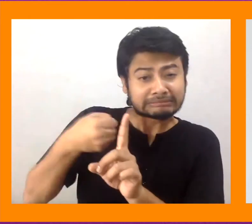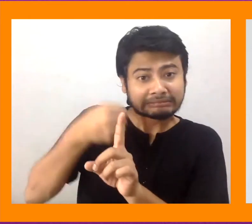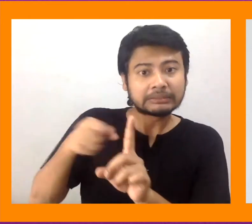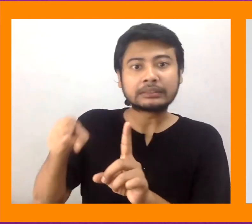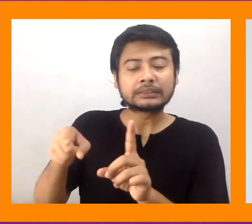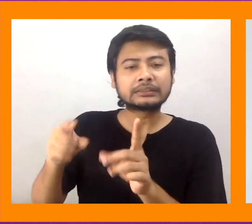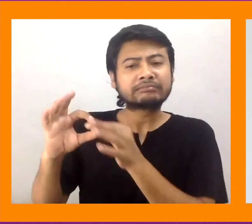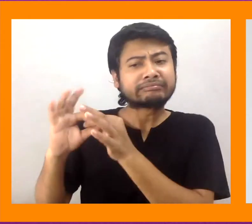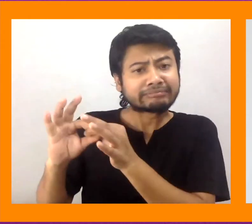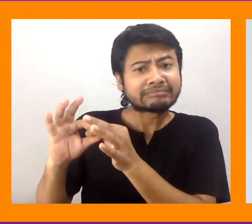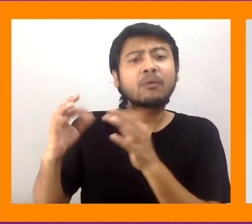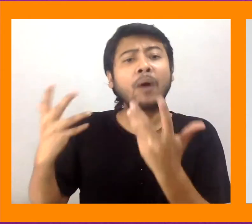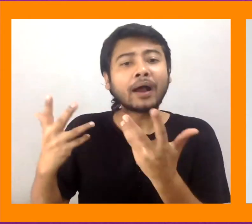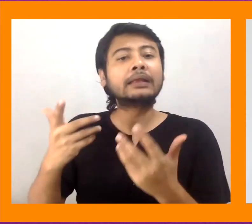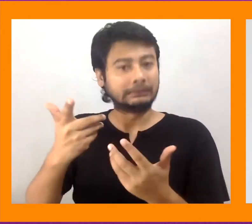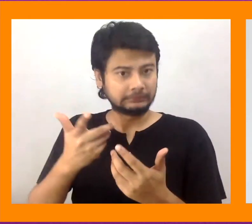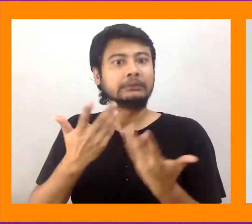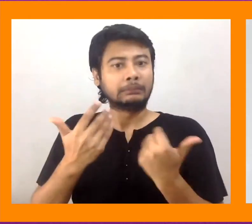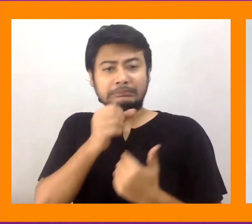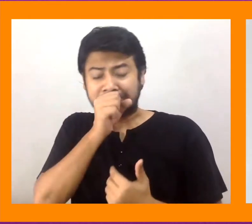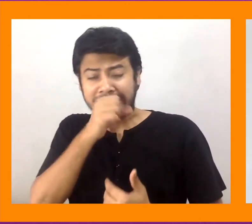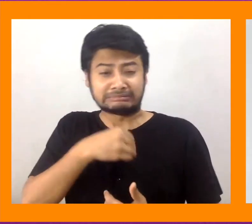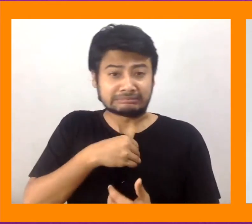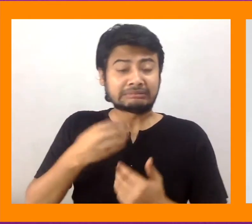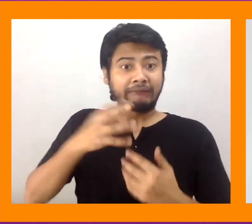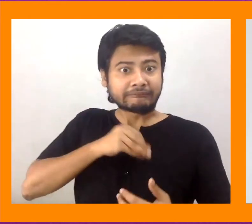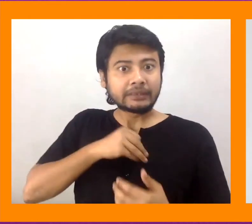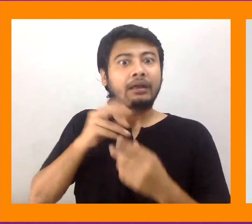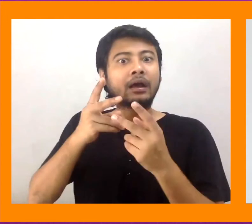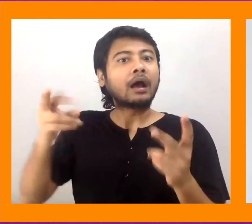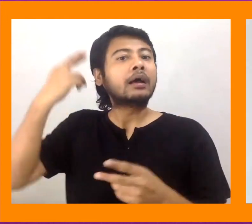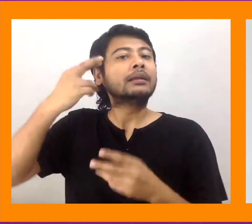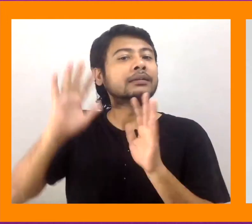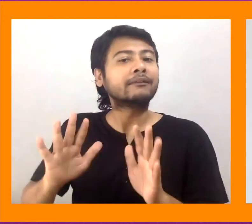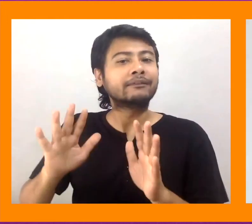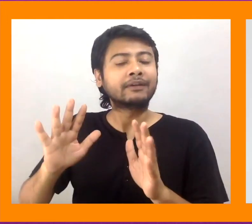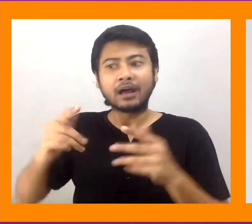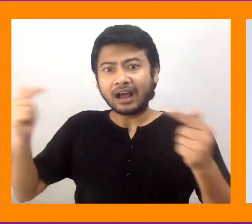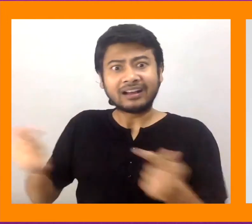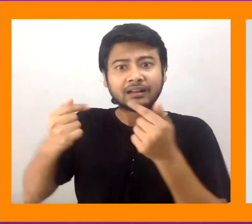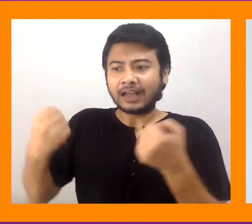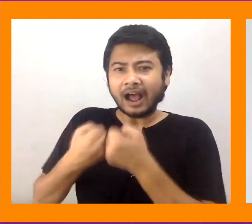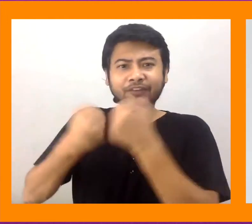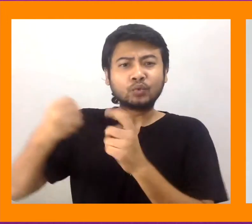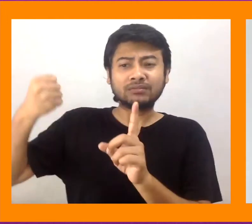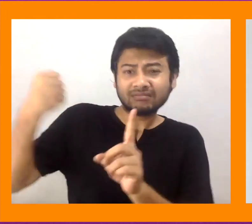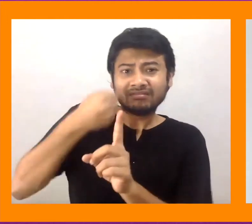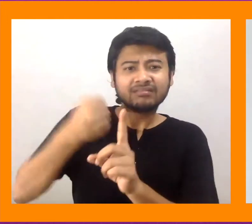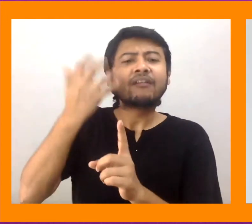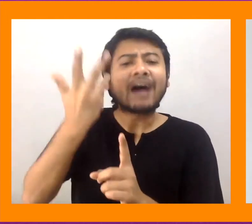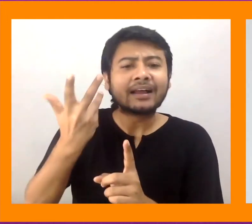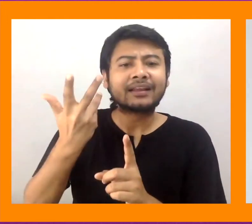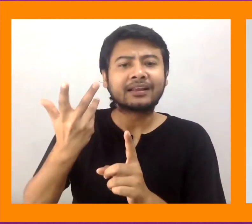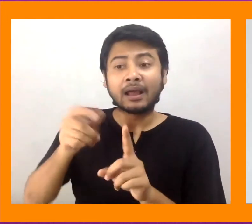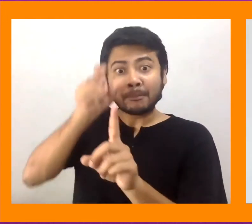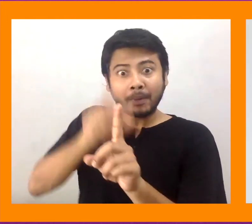of blaming the person enduring the abuse, we could ask ourselves, how does abuse manifest in relationships? What makes it so